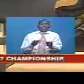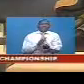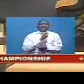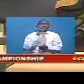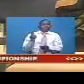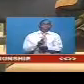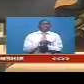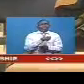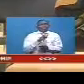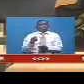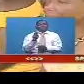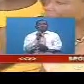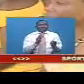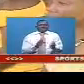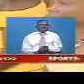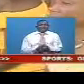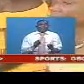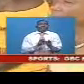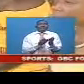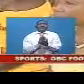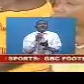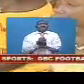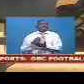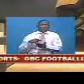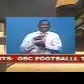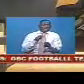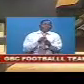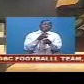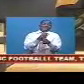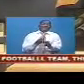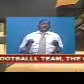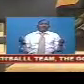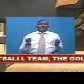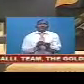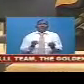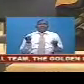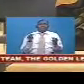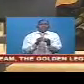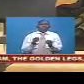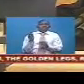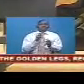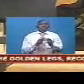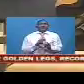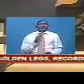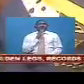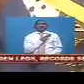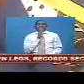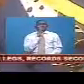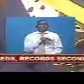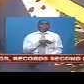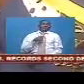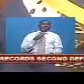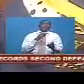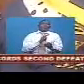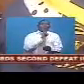is still being used as thoroughfare by people. As a result, we get all sorts of suspicious-looking characters on our